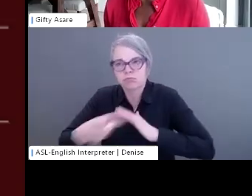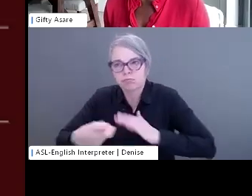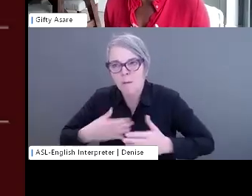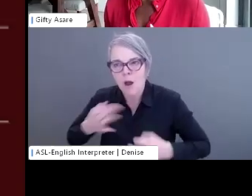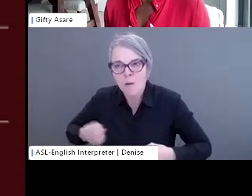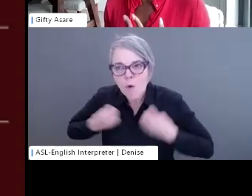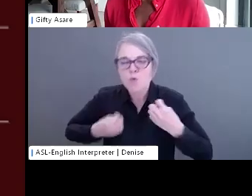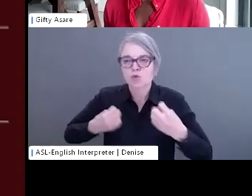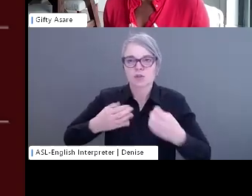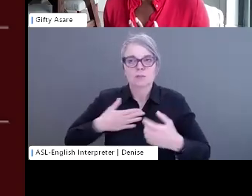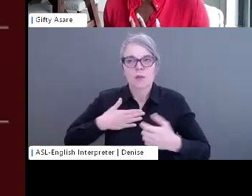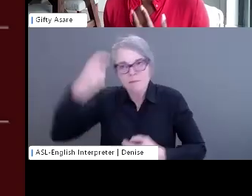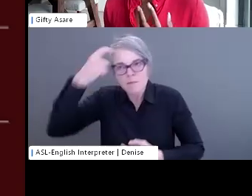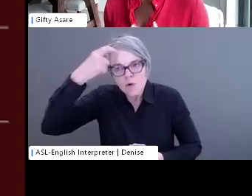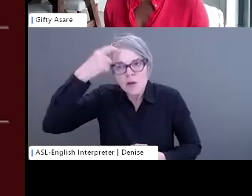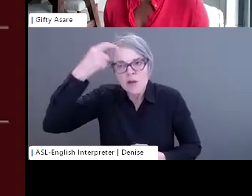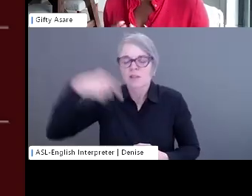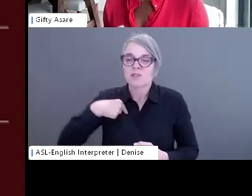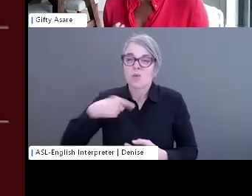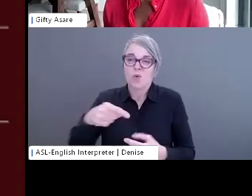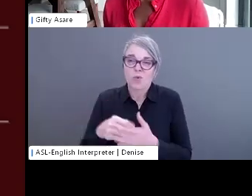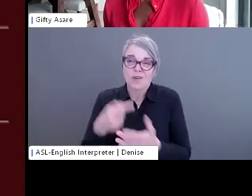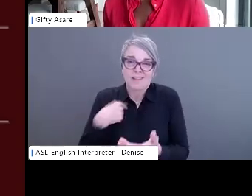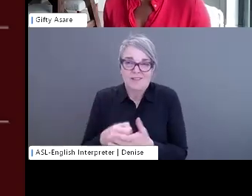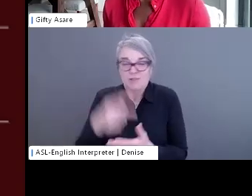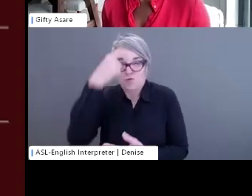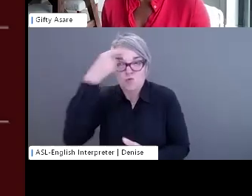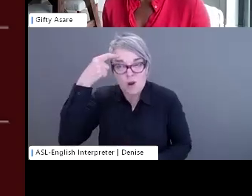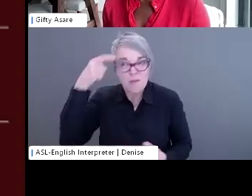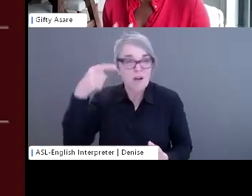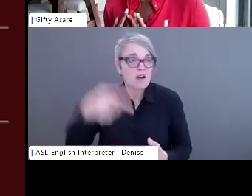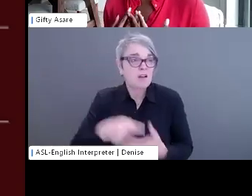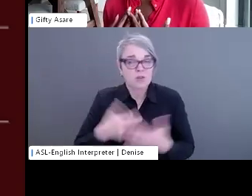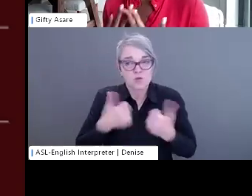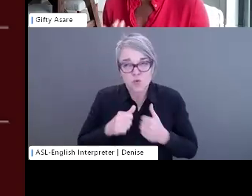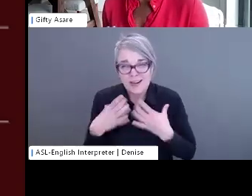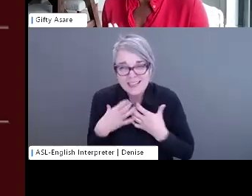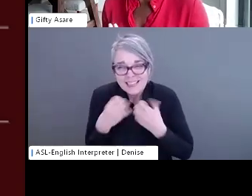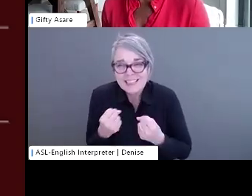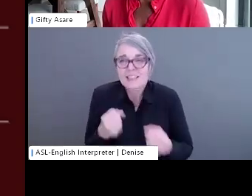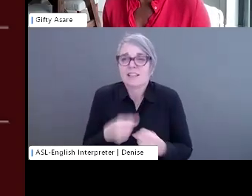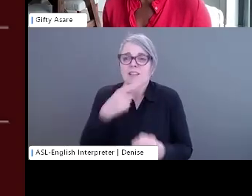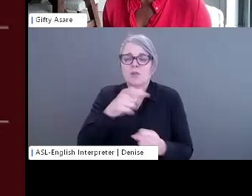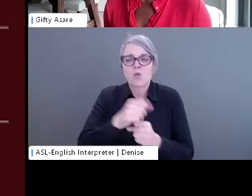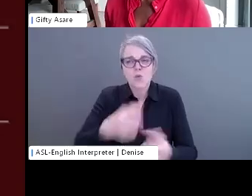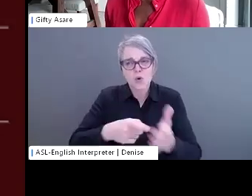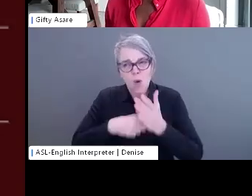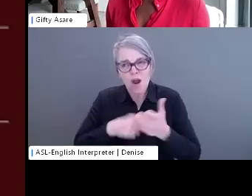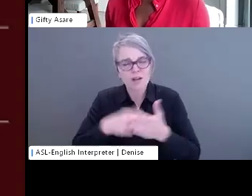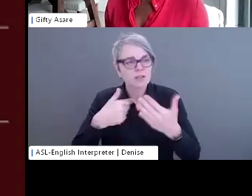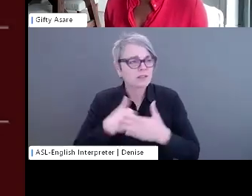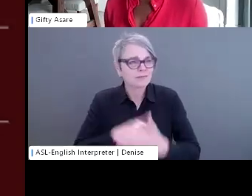confronting trauma can reduce someone's sense of personal drive because of how effortful and how exhaustive it is.